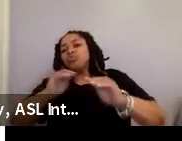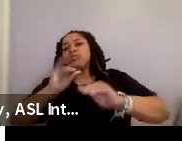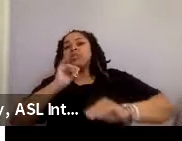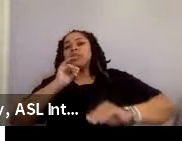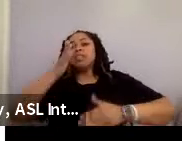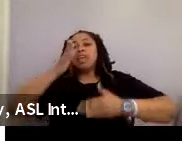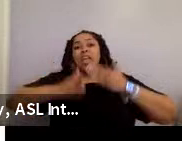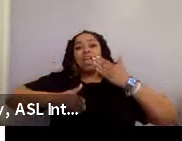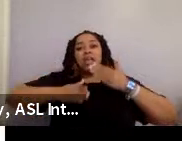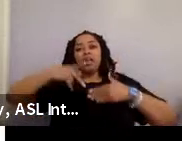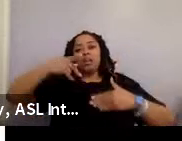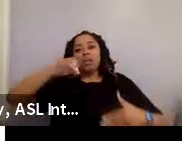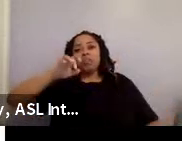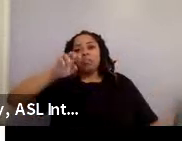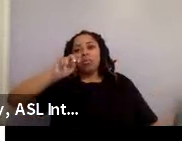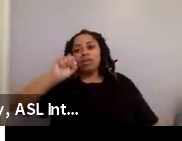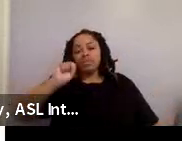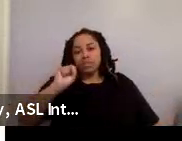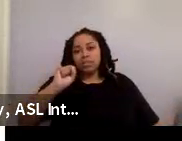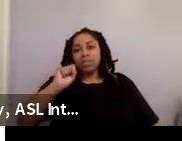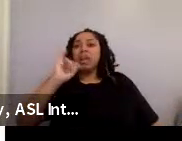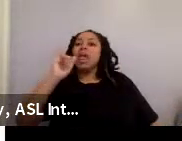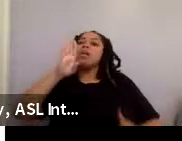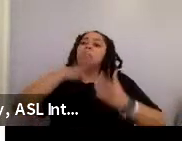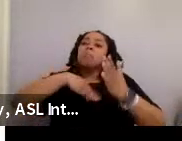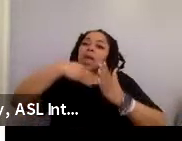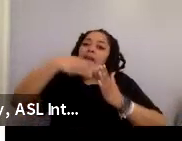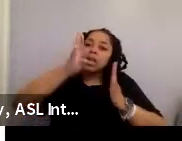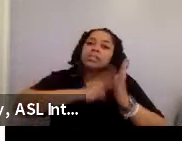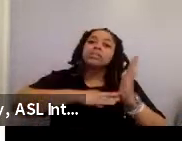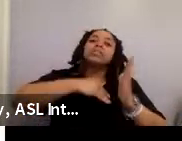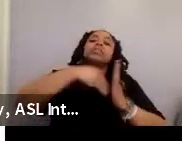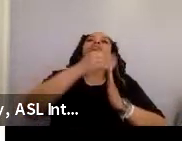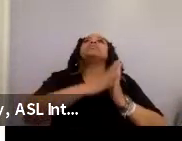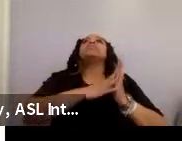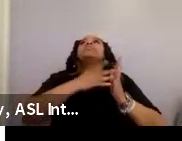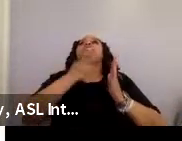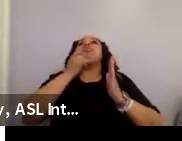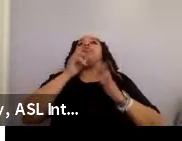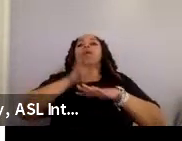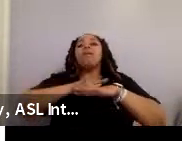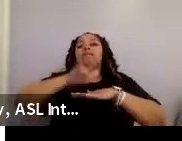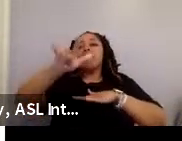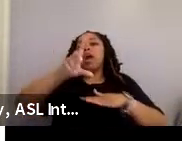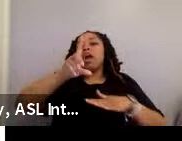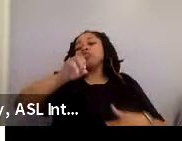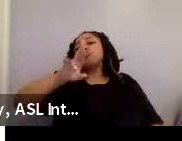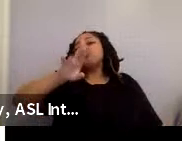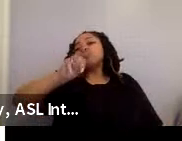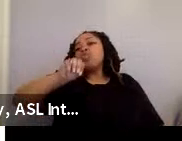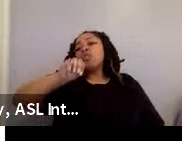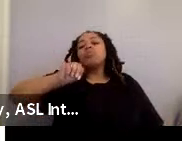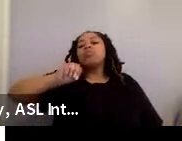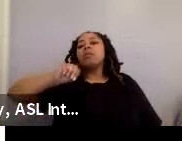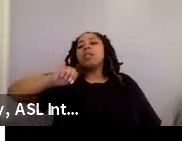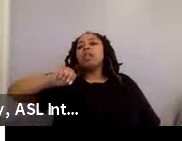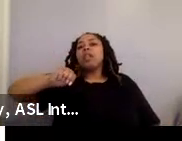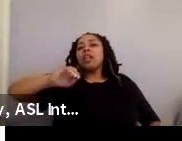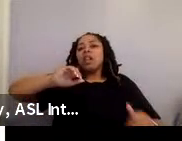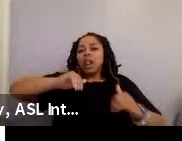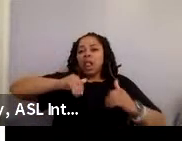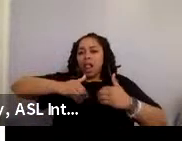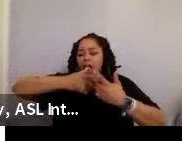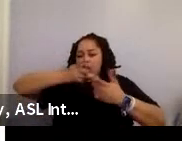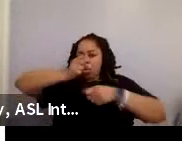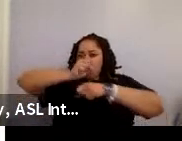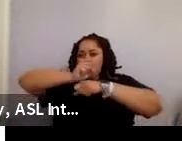endpoints. So that kind of thing is like painting or maybe flying a drone, where how you're